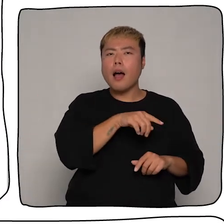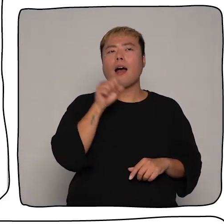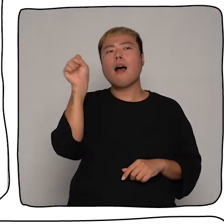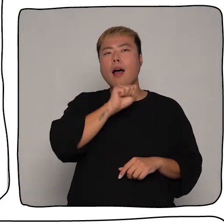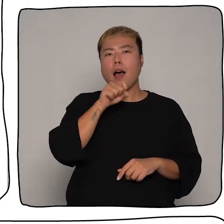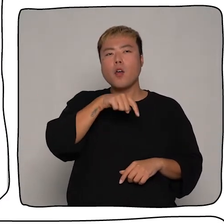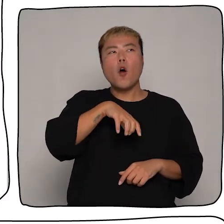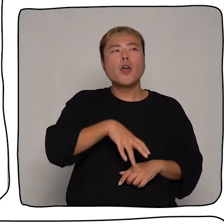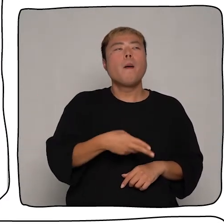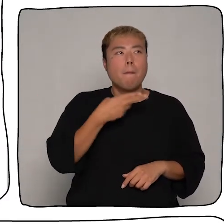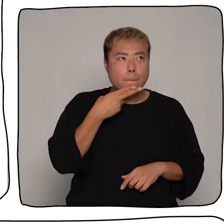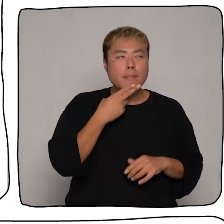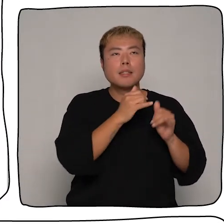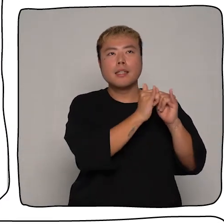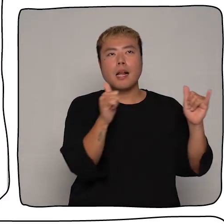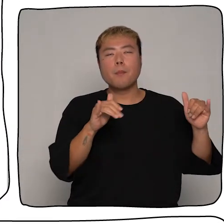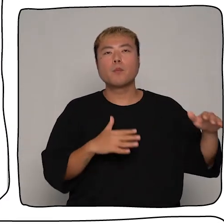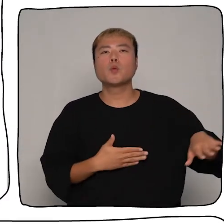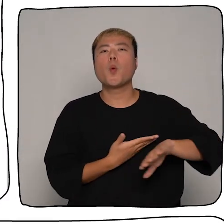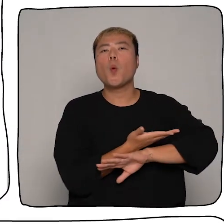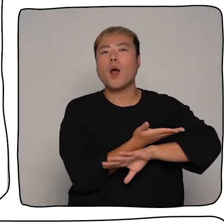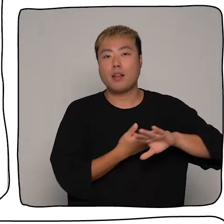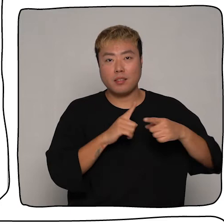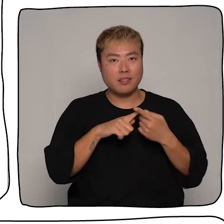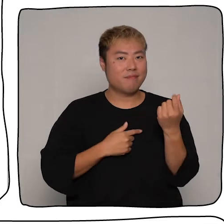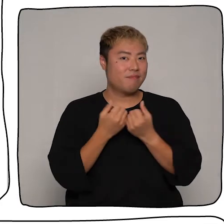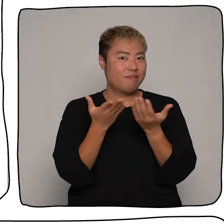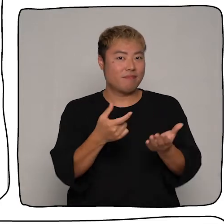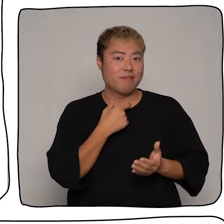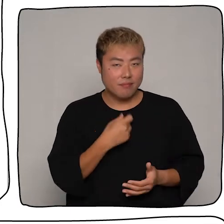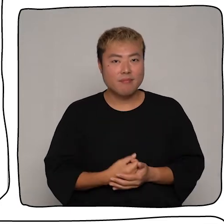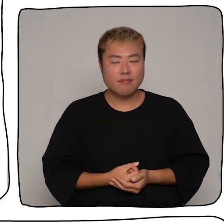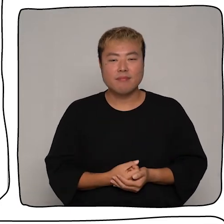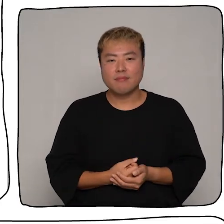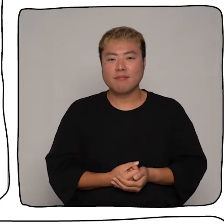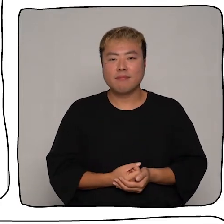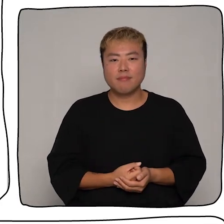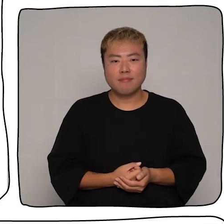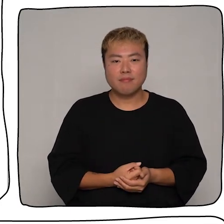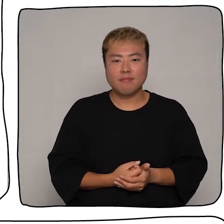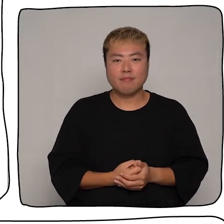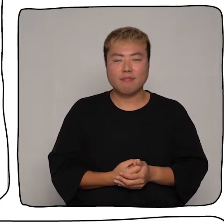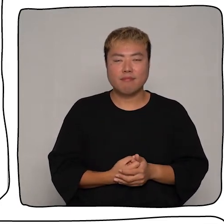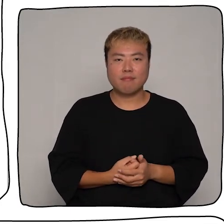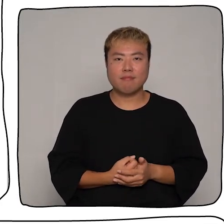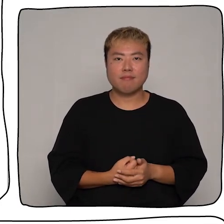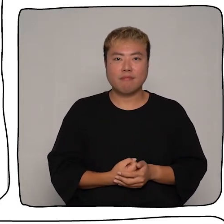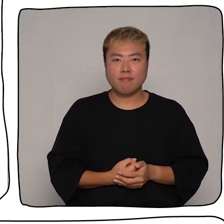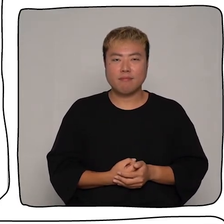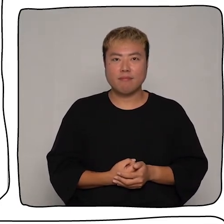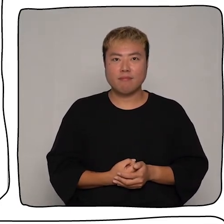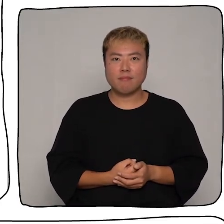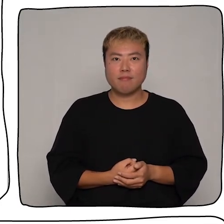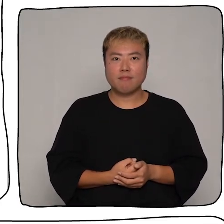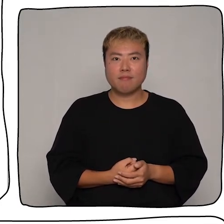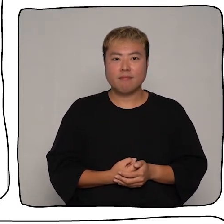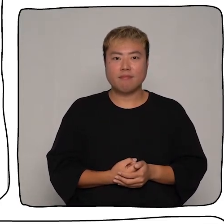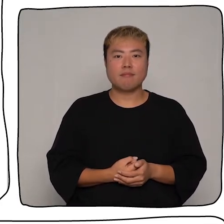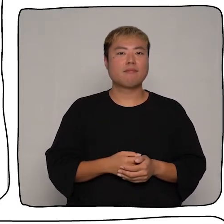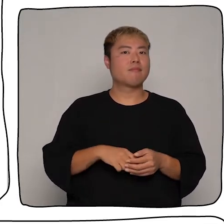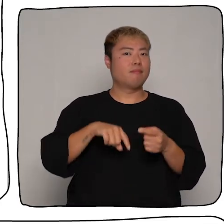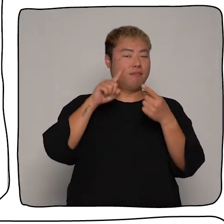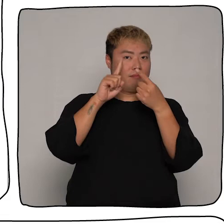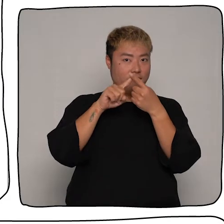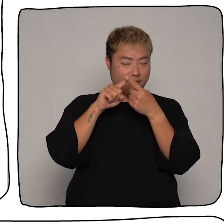related cases of haptic communication with people who are not here. First one